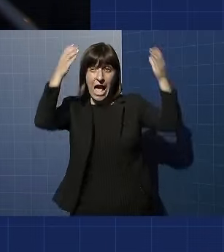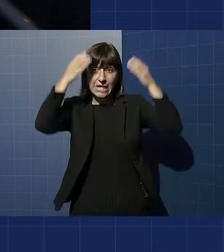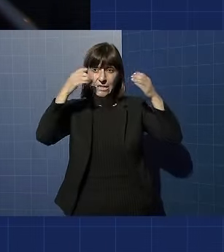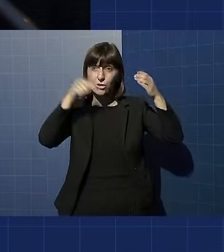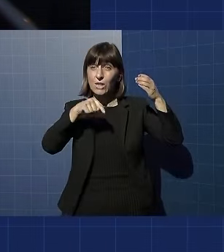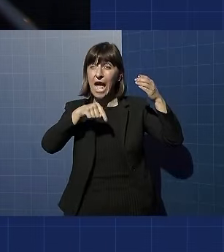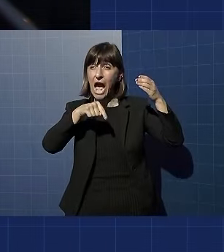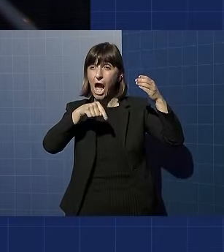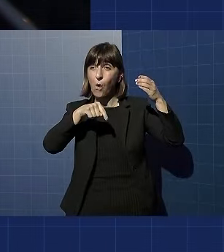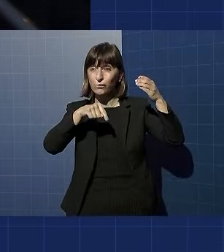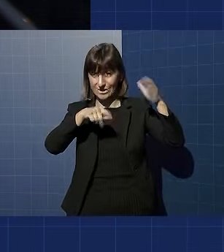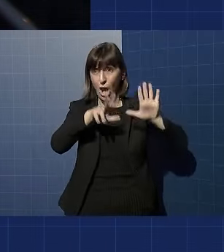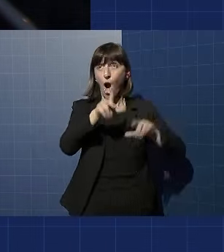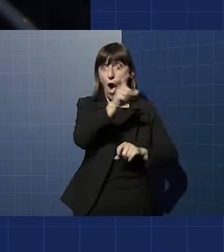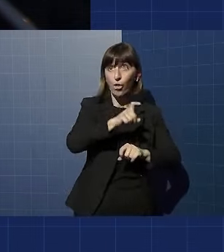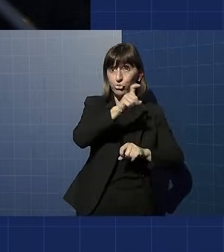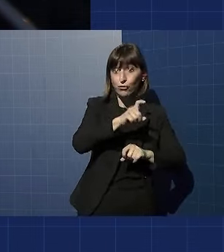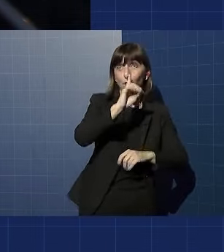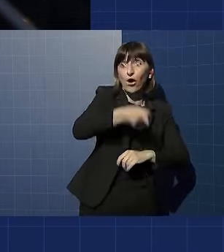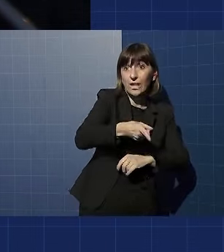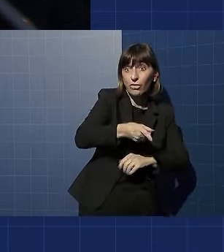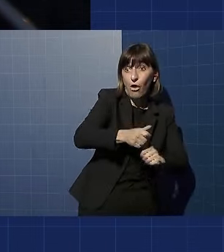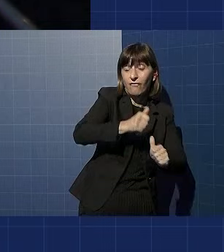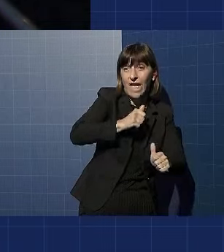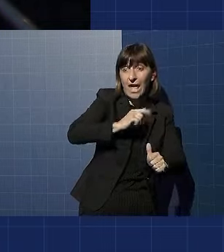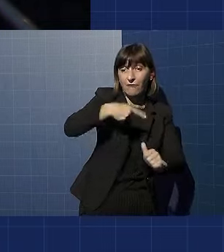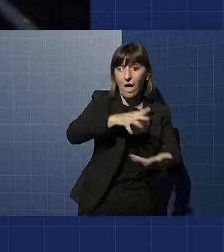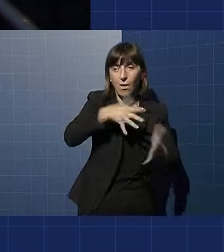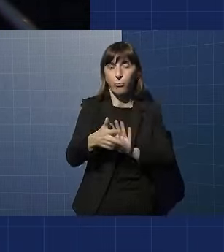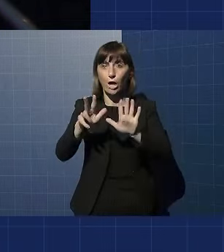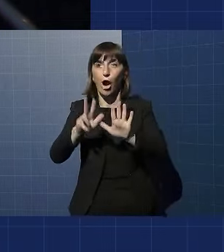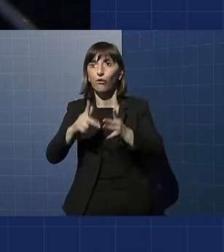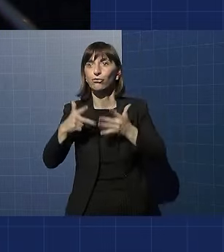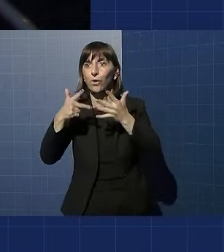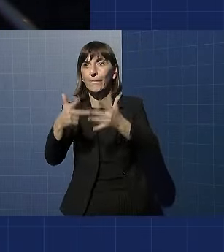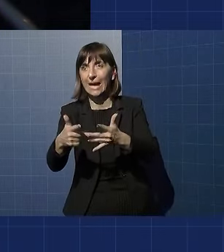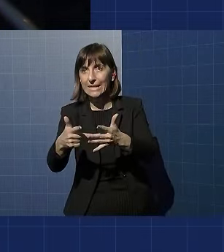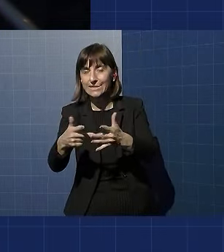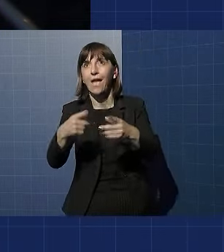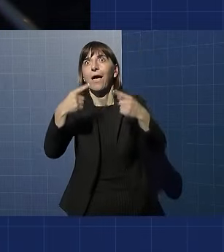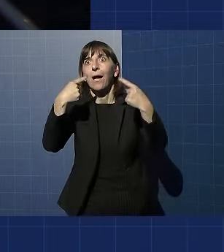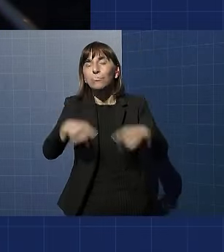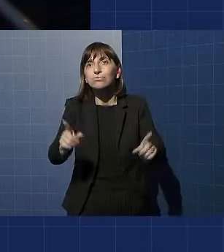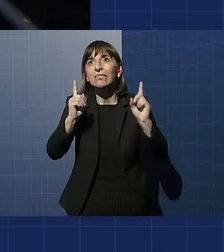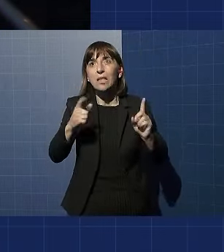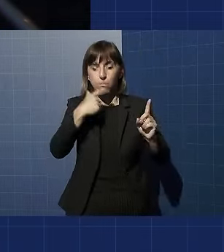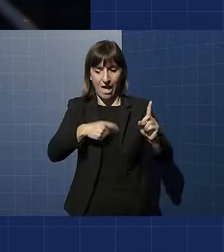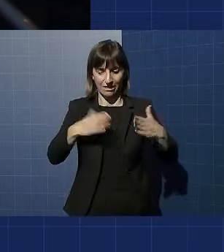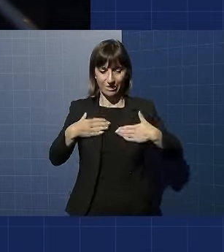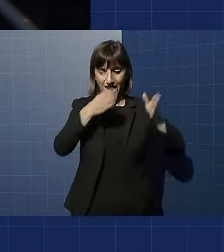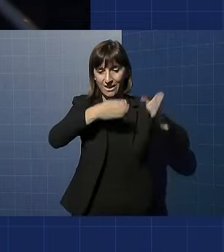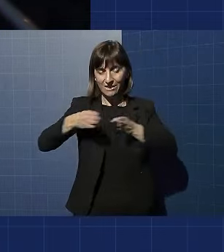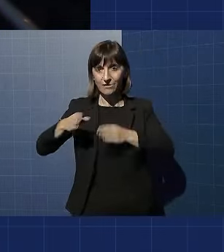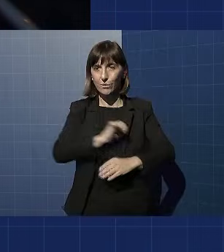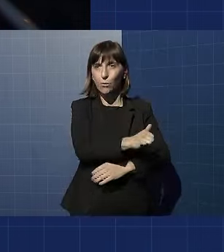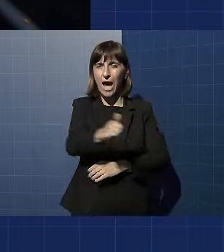know, the individual psychological state, but also on the team, because the team was preparing for something completely else, because in the end, the crew is very different